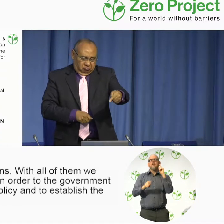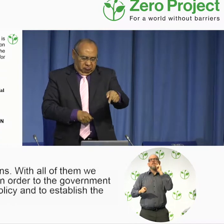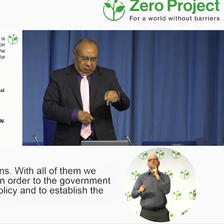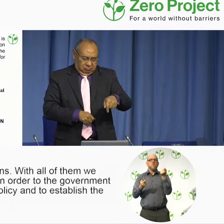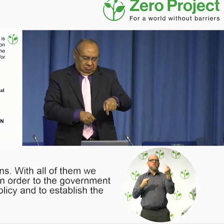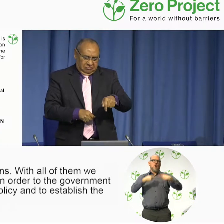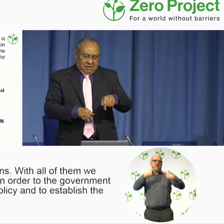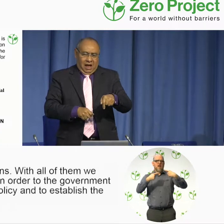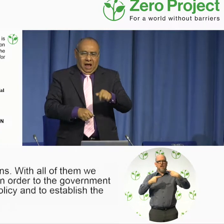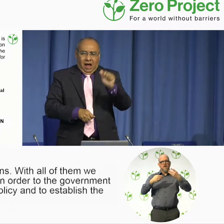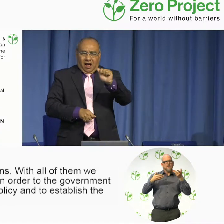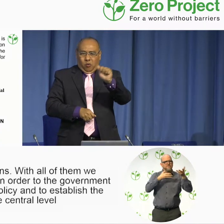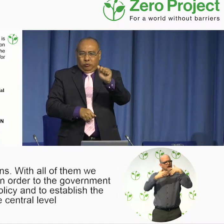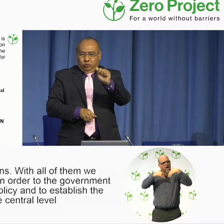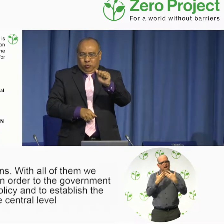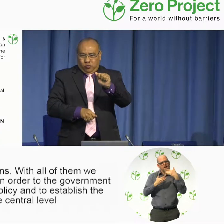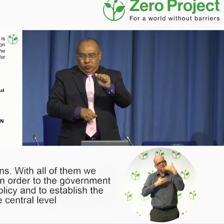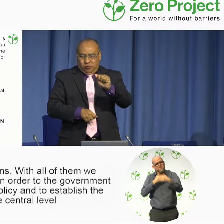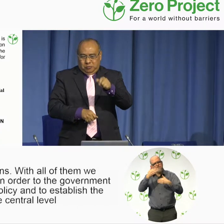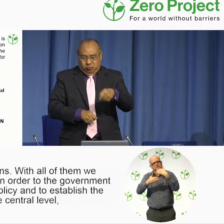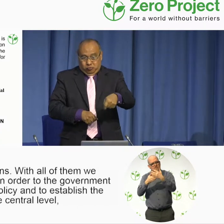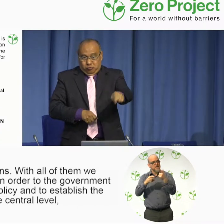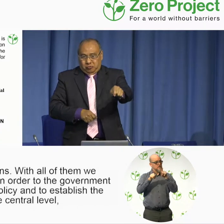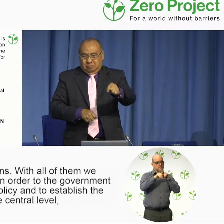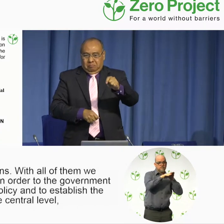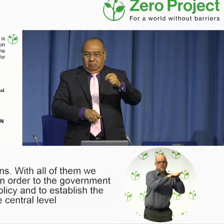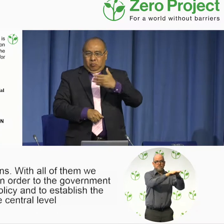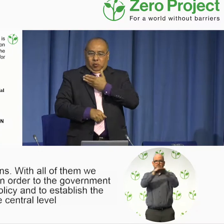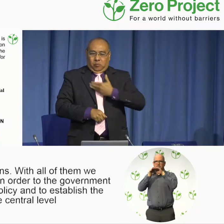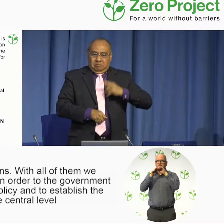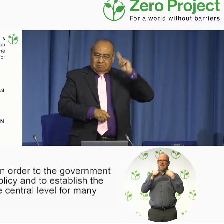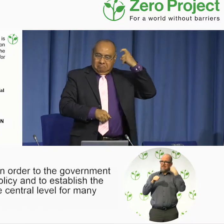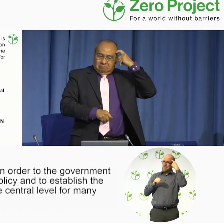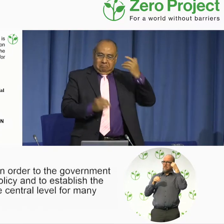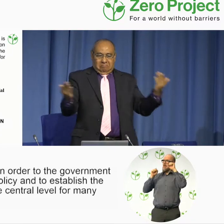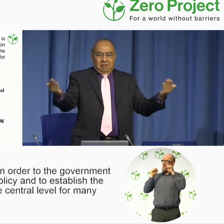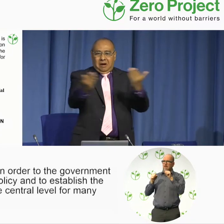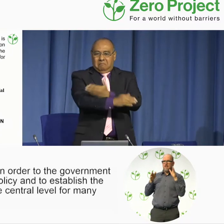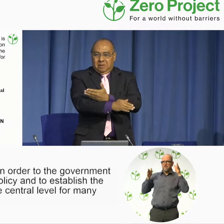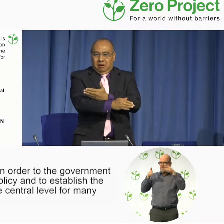In order to have the Centro de Relevo for many years.